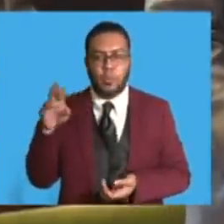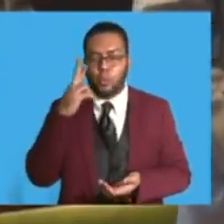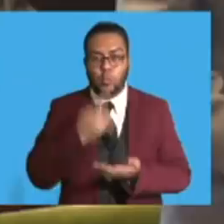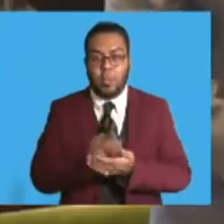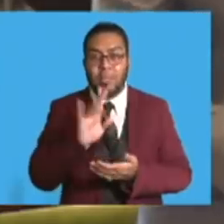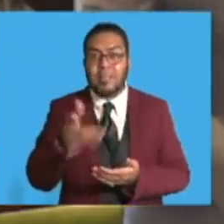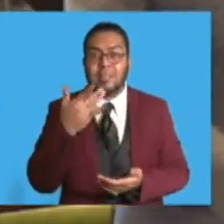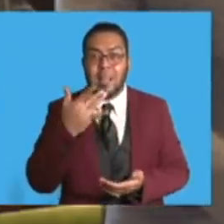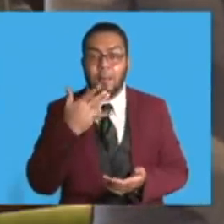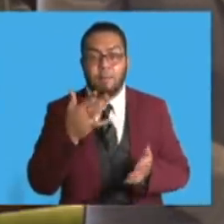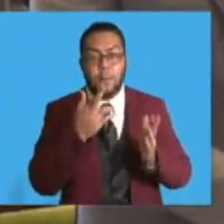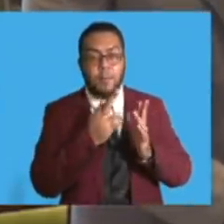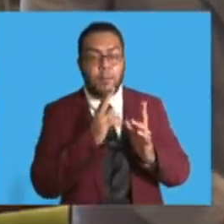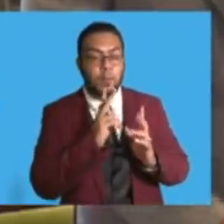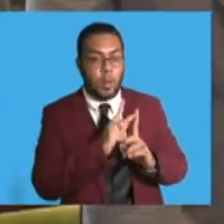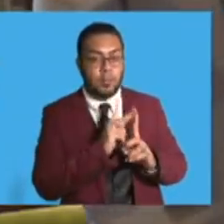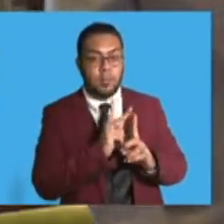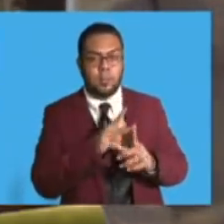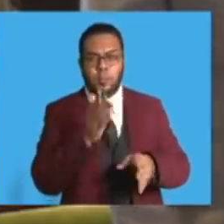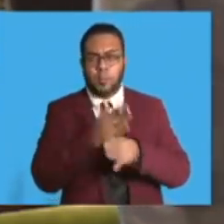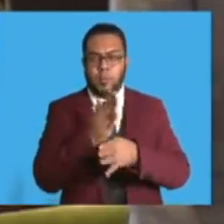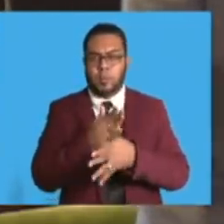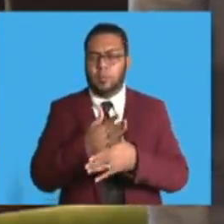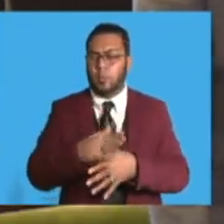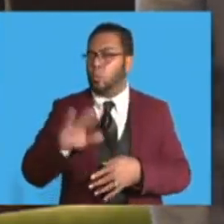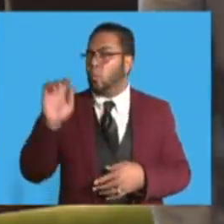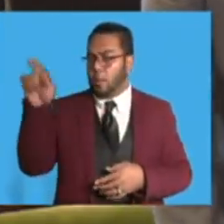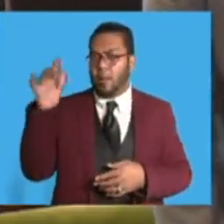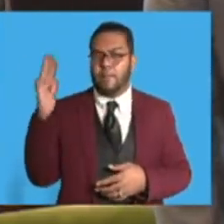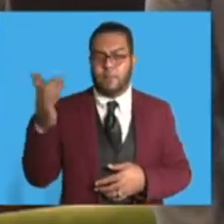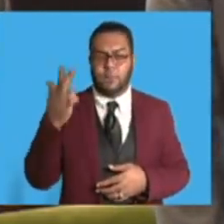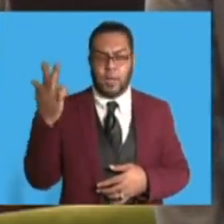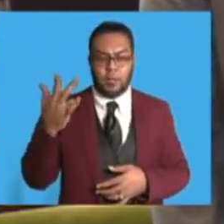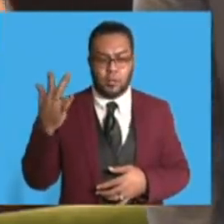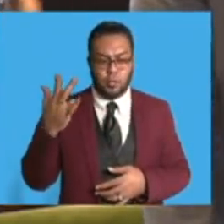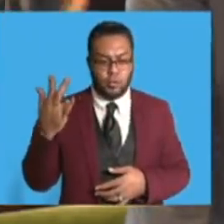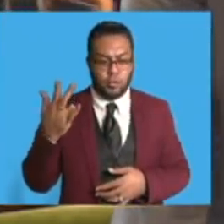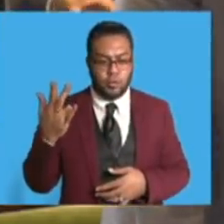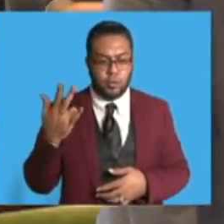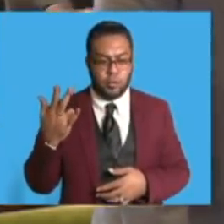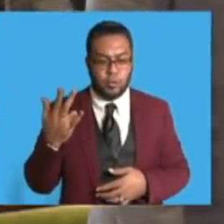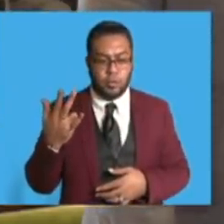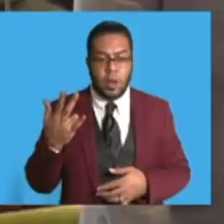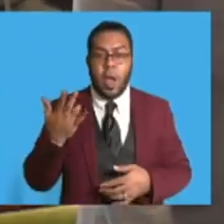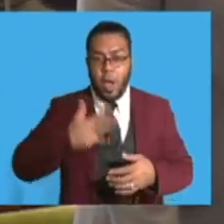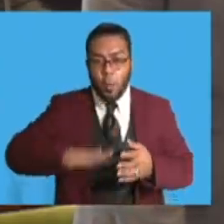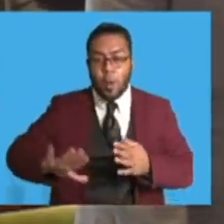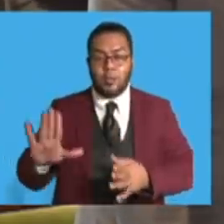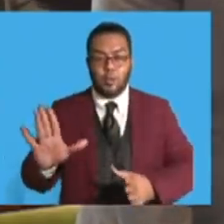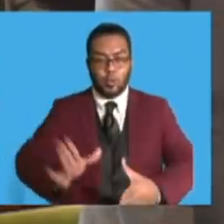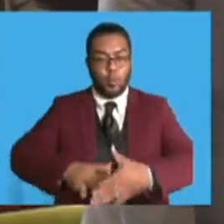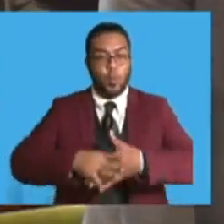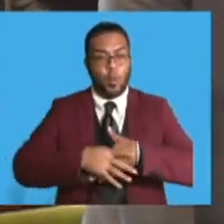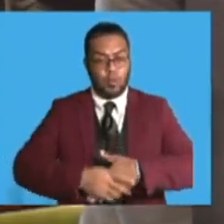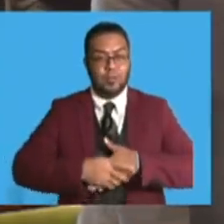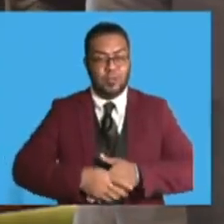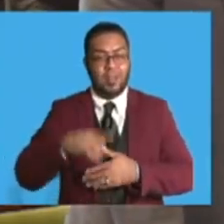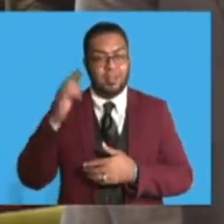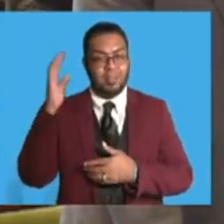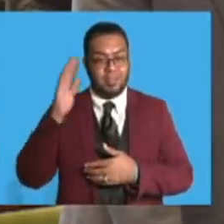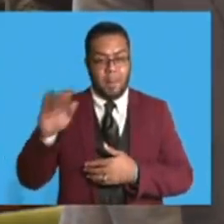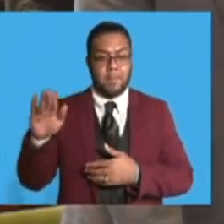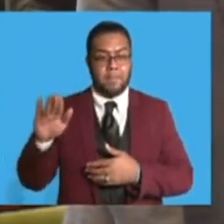Speaker, is working to their advantage. And I want to congratulate them, because they would be known as the great